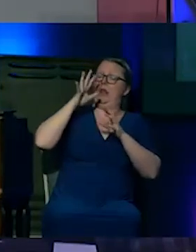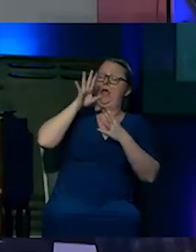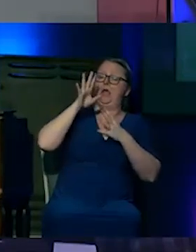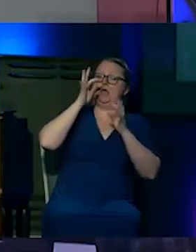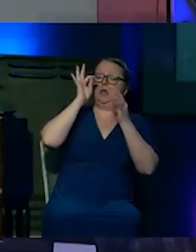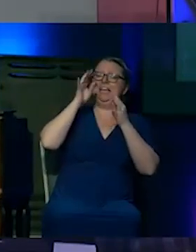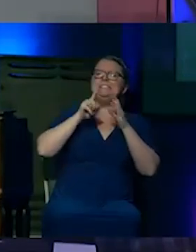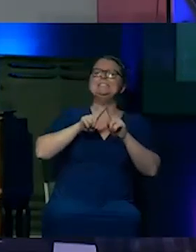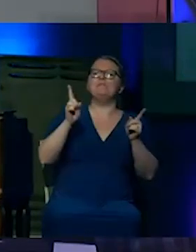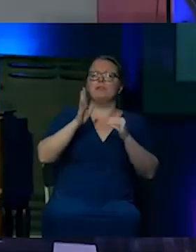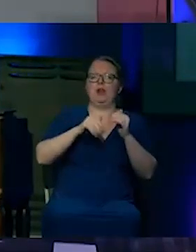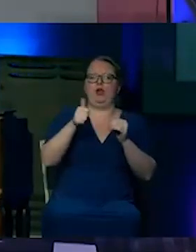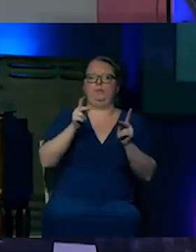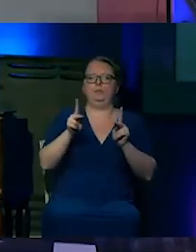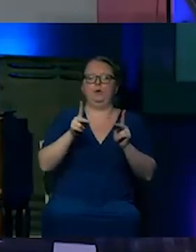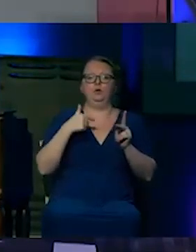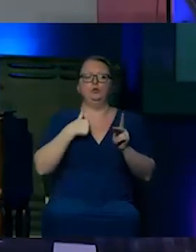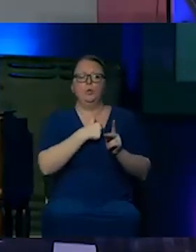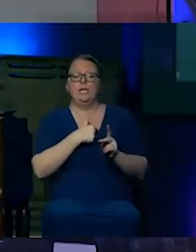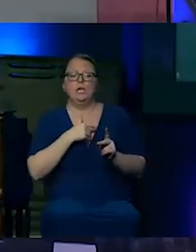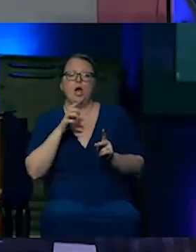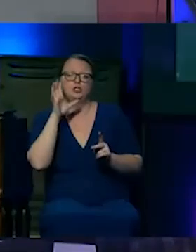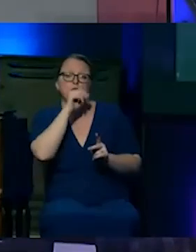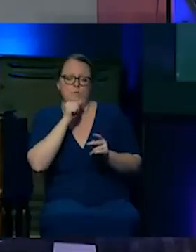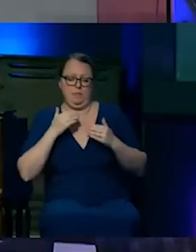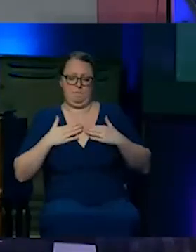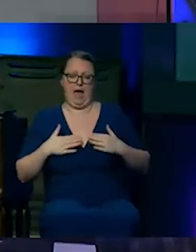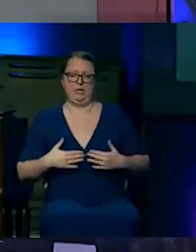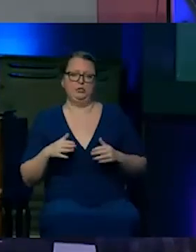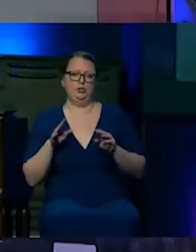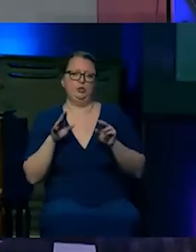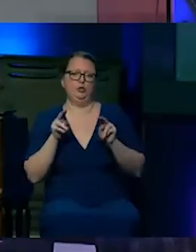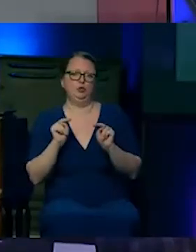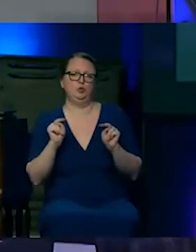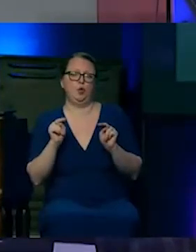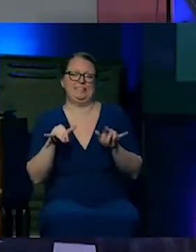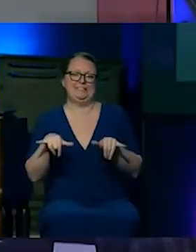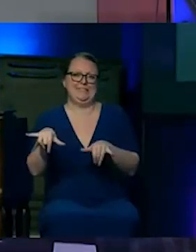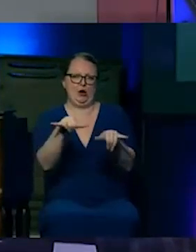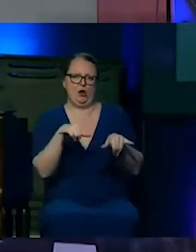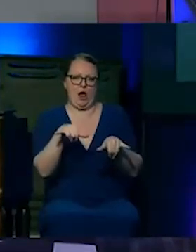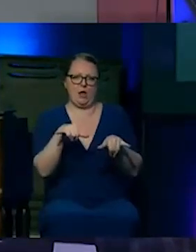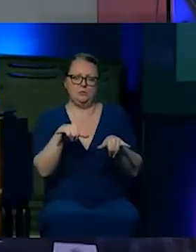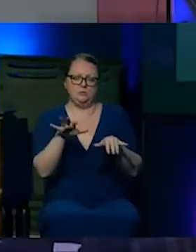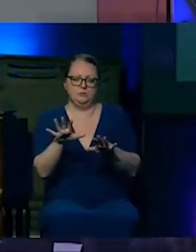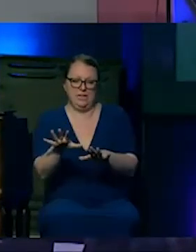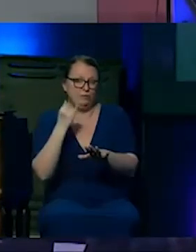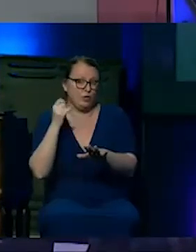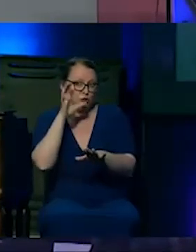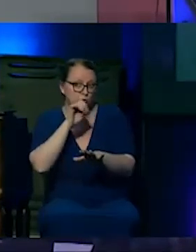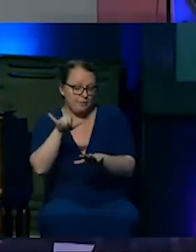people. But so if we assume that the body is neutral, it's like standardized and objective, then we would assume that all of the way